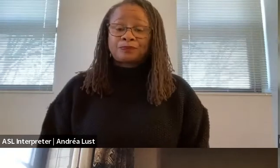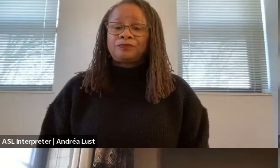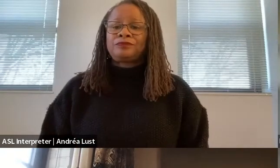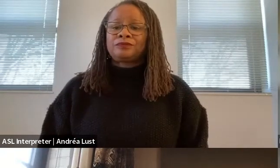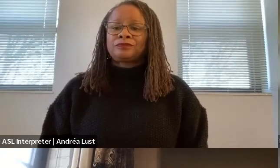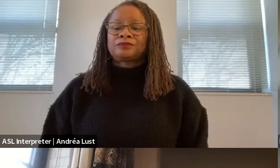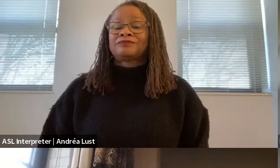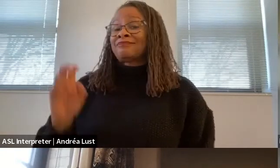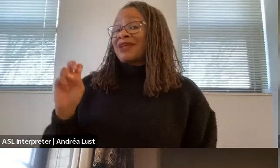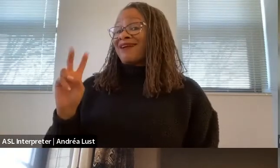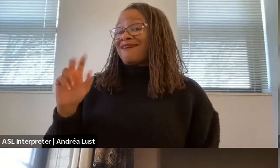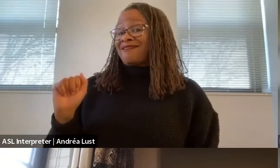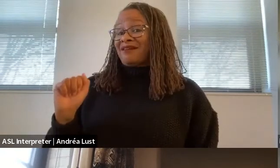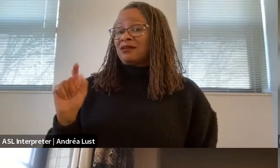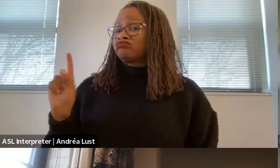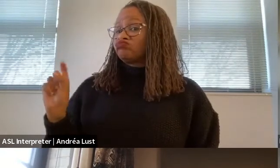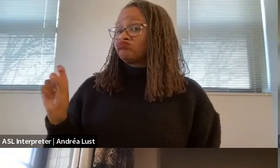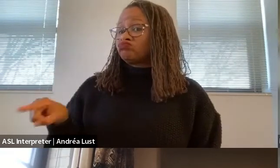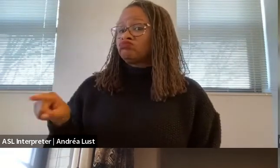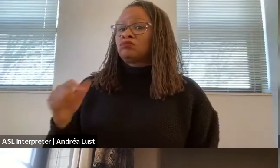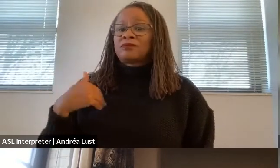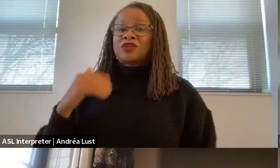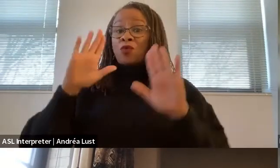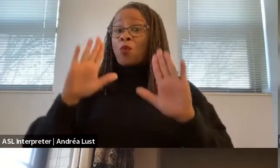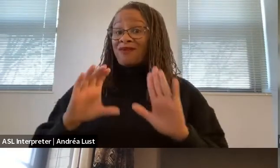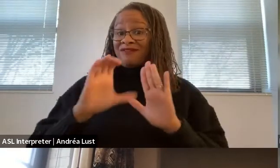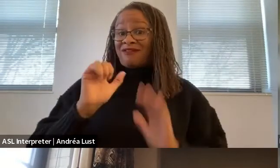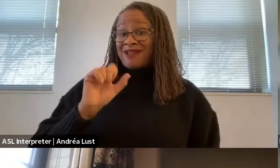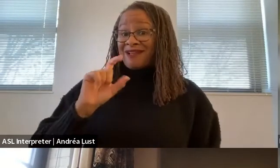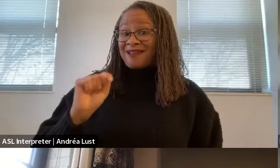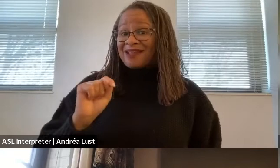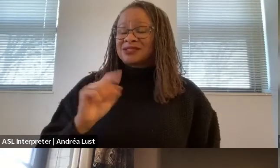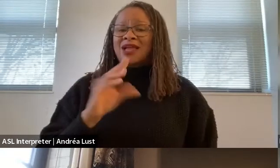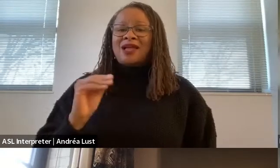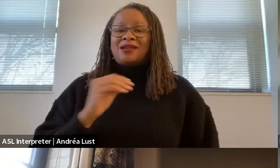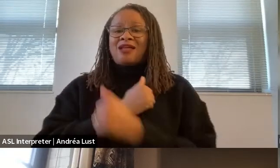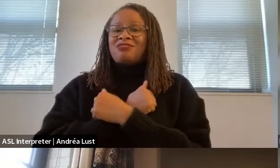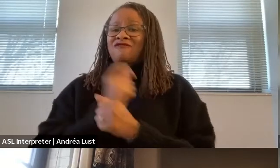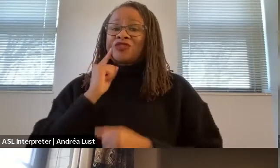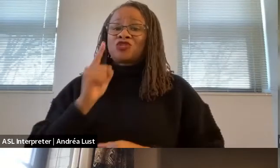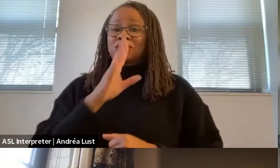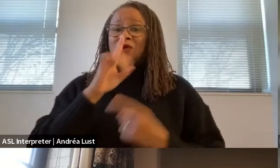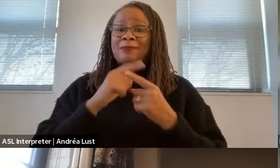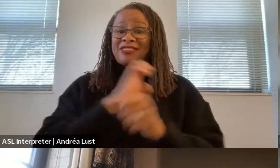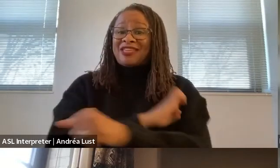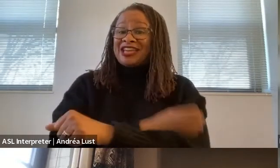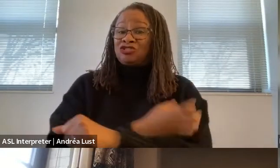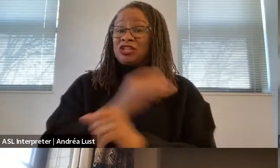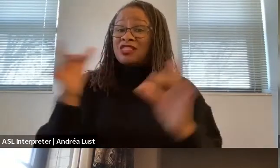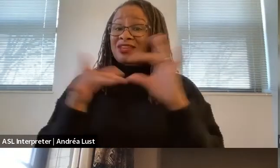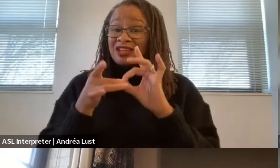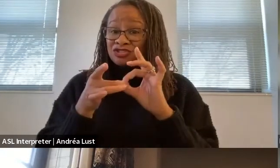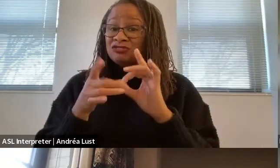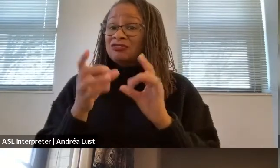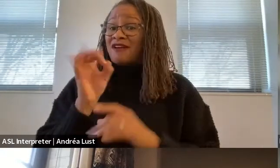so Eva, there's your fabulous cast, and I would love for you to talk about the energy and the connection of